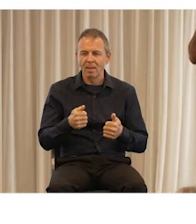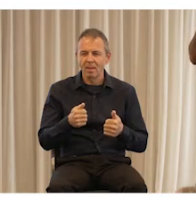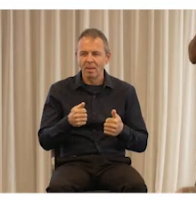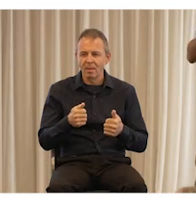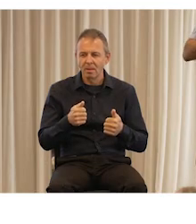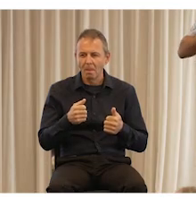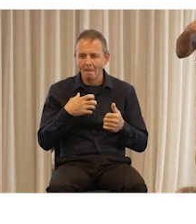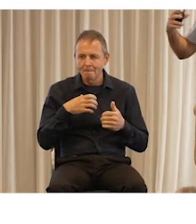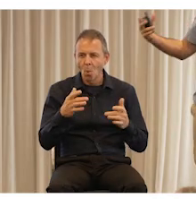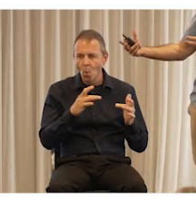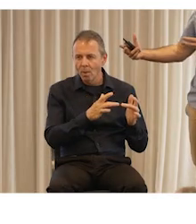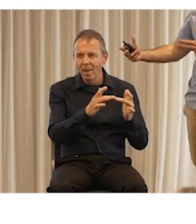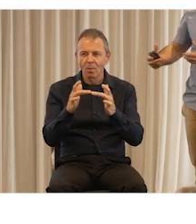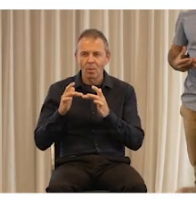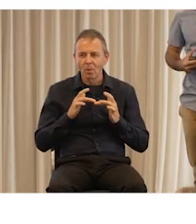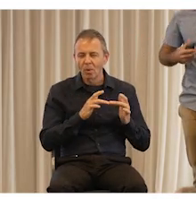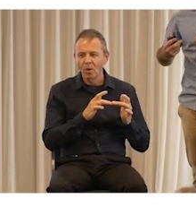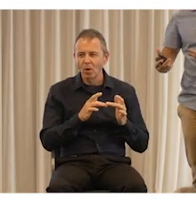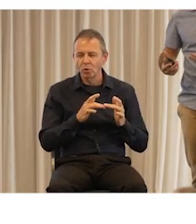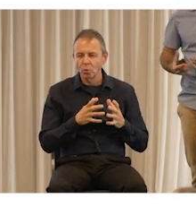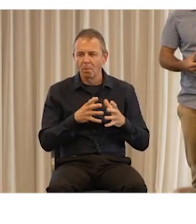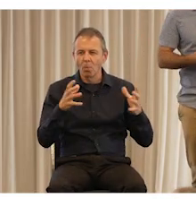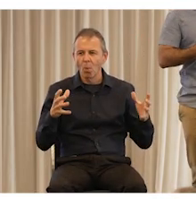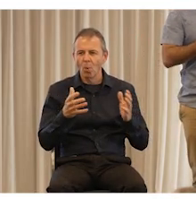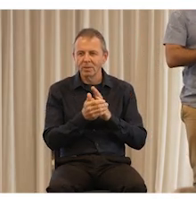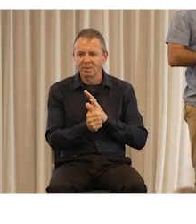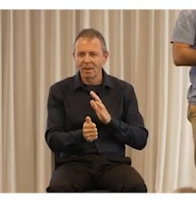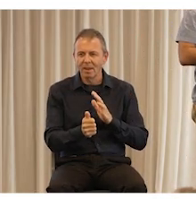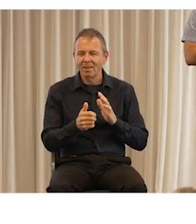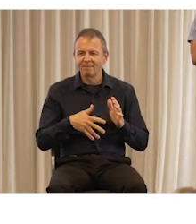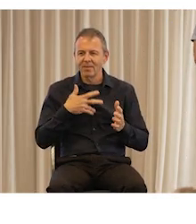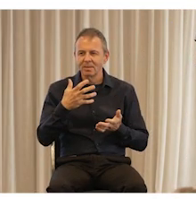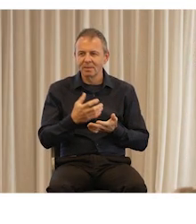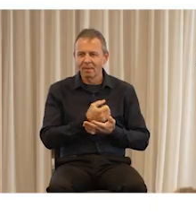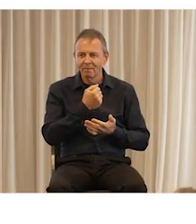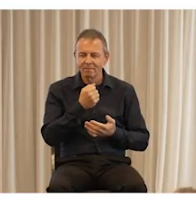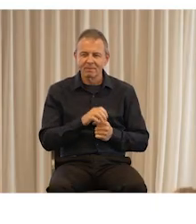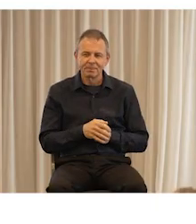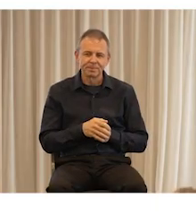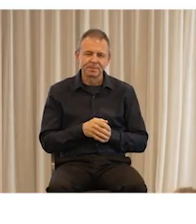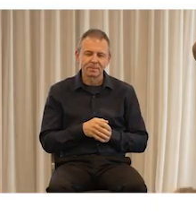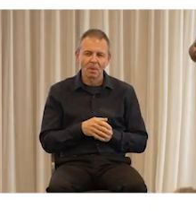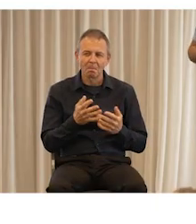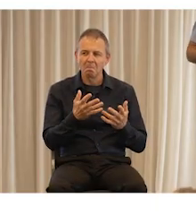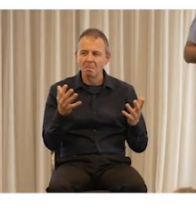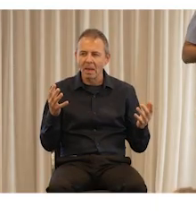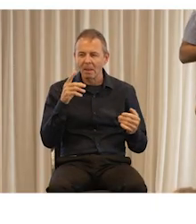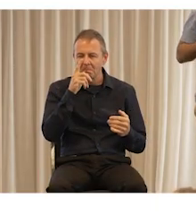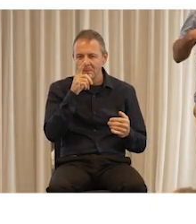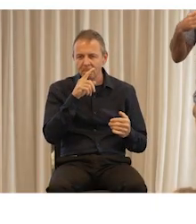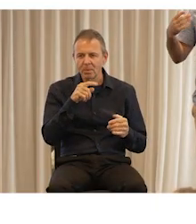expand networks, to assume roles, valued roles, to feel safe. And so for many people here, those things